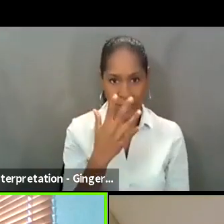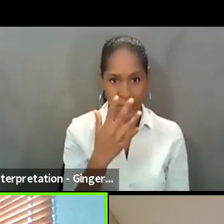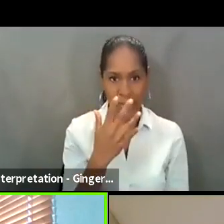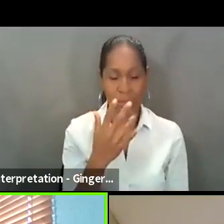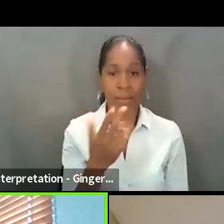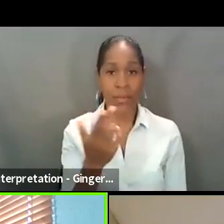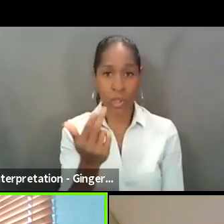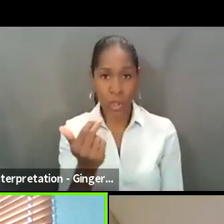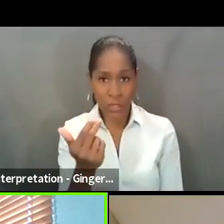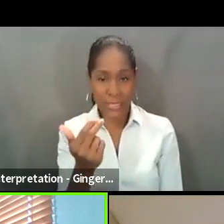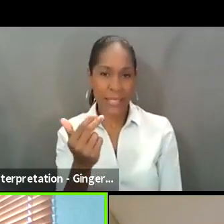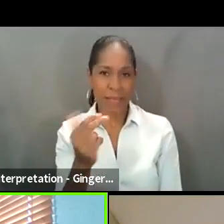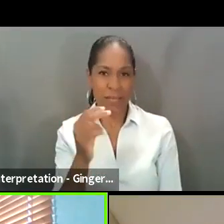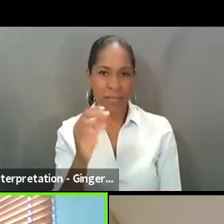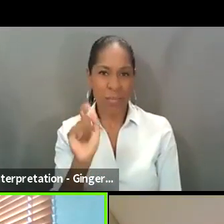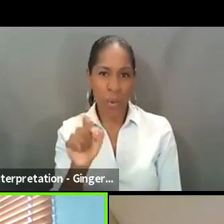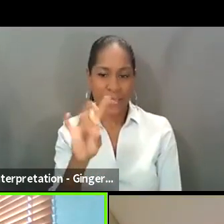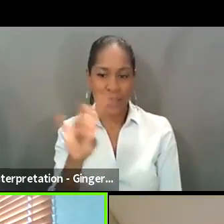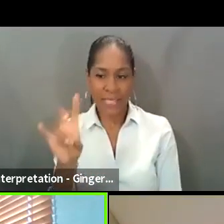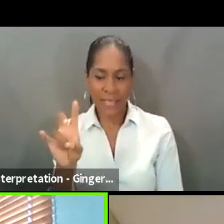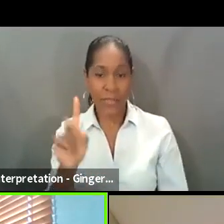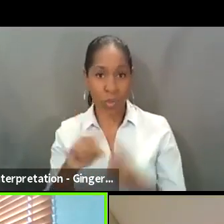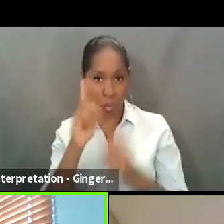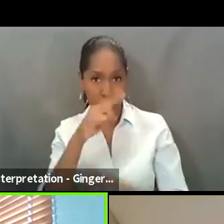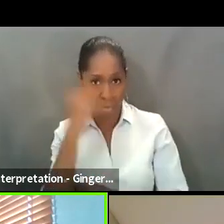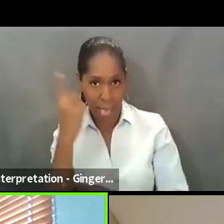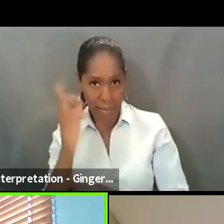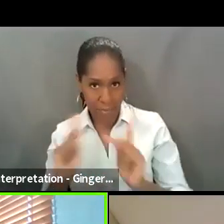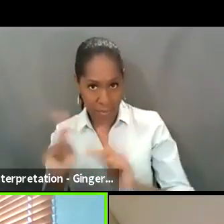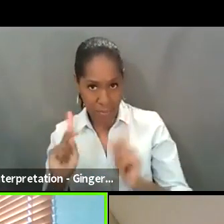13.77 to Black or African American people,